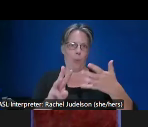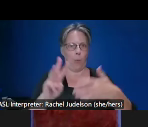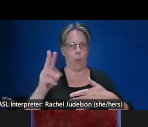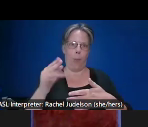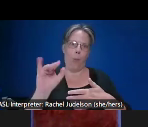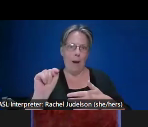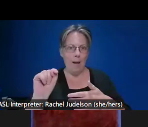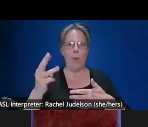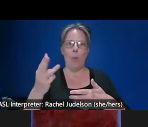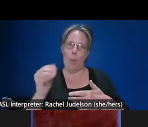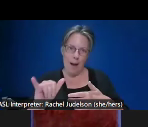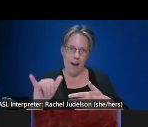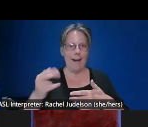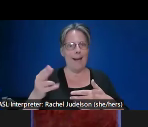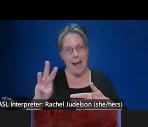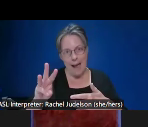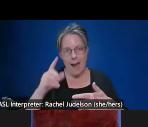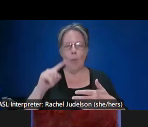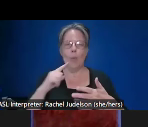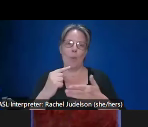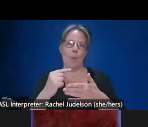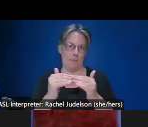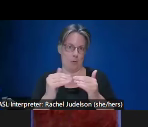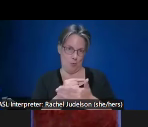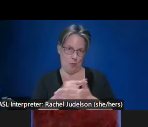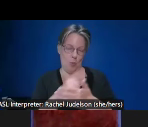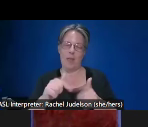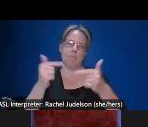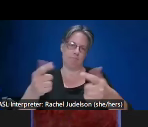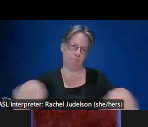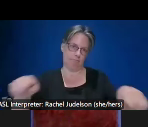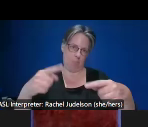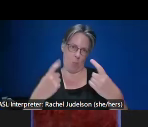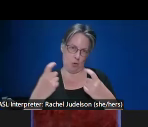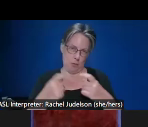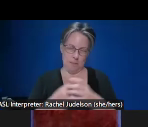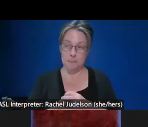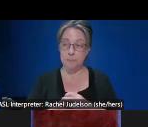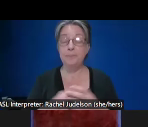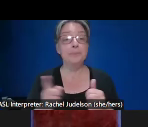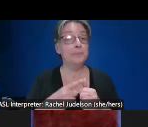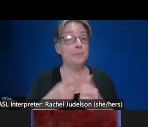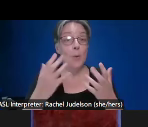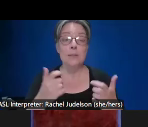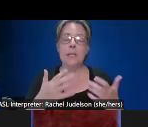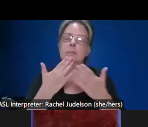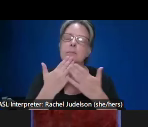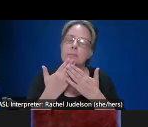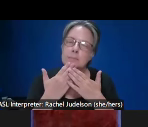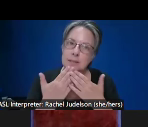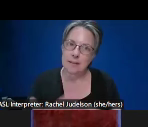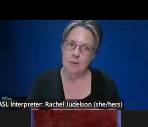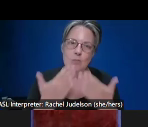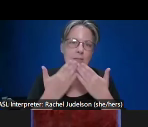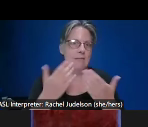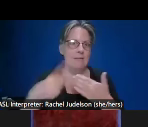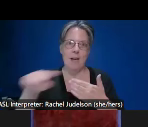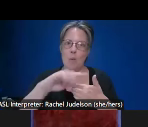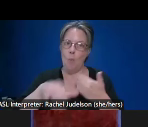reviewing for the LSA, and then we'll have lots of time for questions afterwards. First thing we want to say is thank you. Thank you all for being here. Thank you